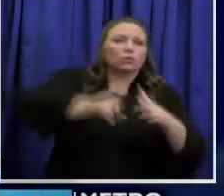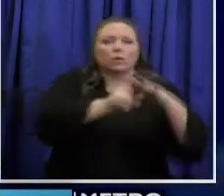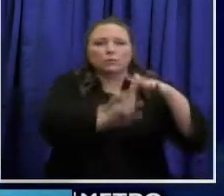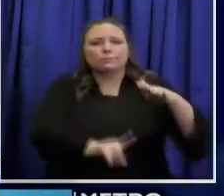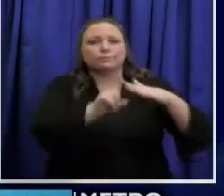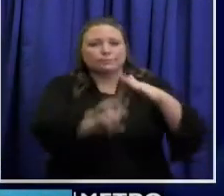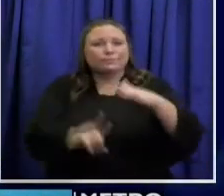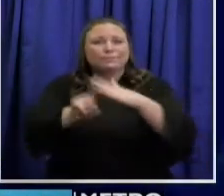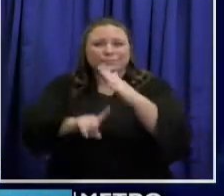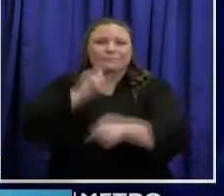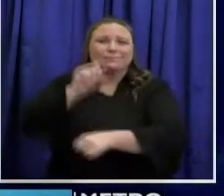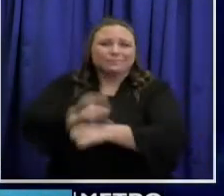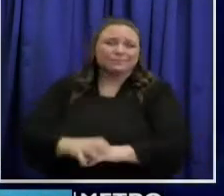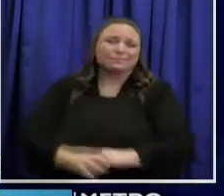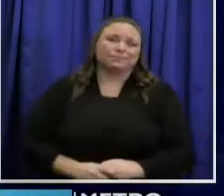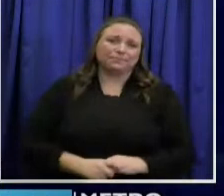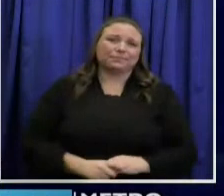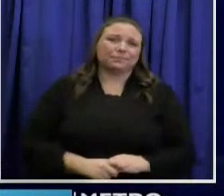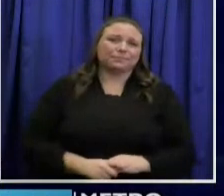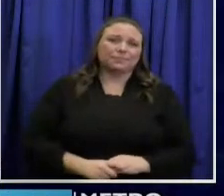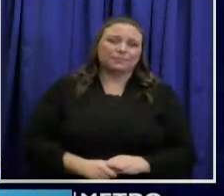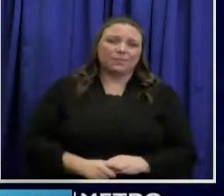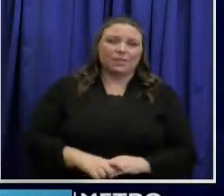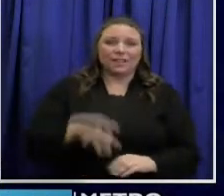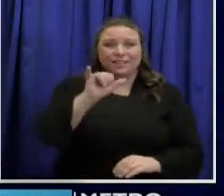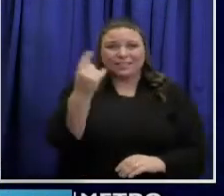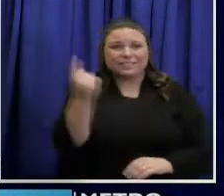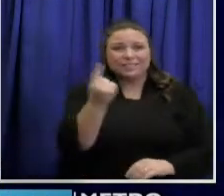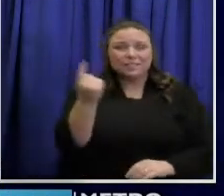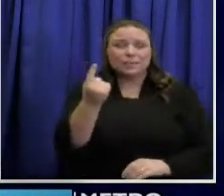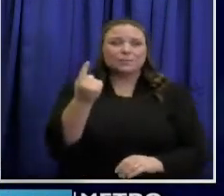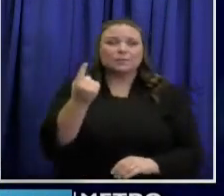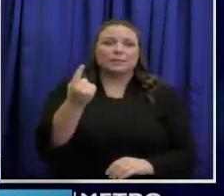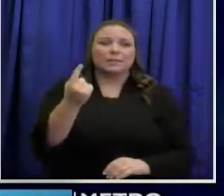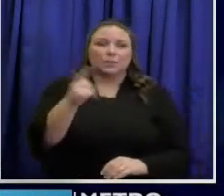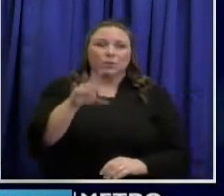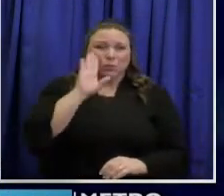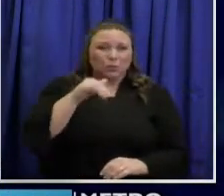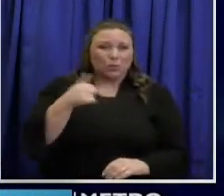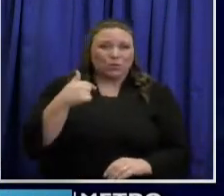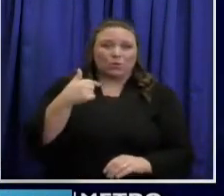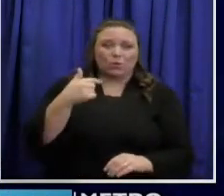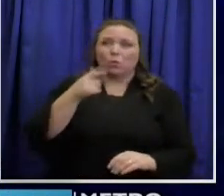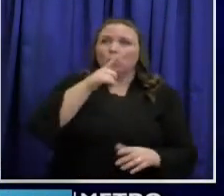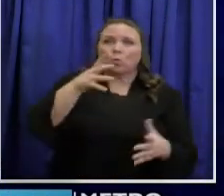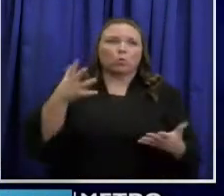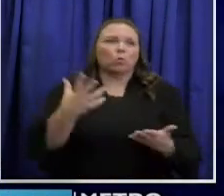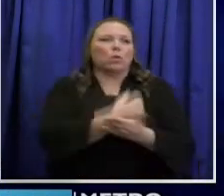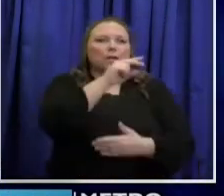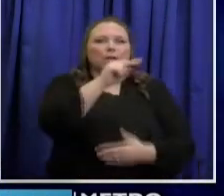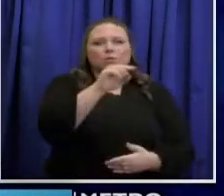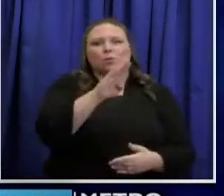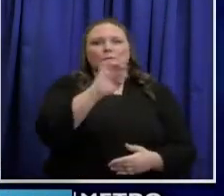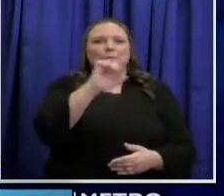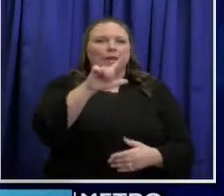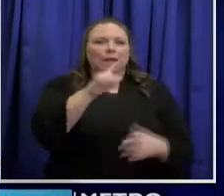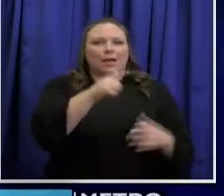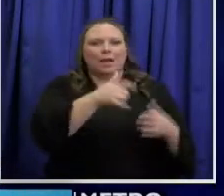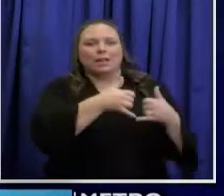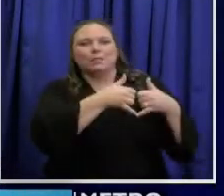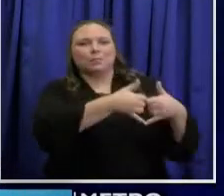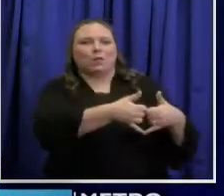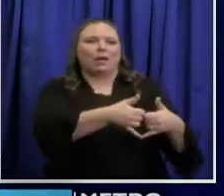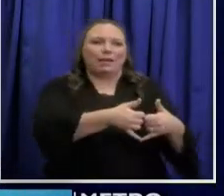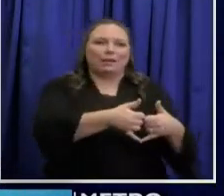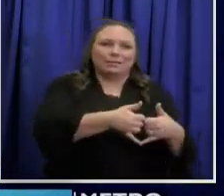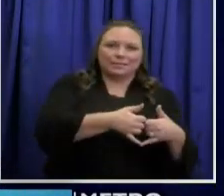feel, frankly. And it's one of the things that whoever, gets the Nobel Prize for this vaccine, I hope gets an